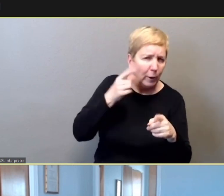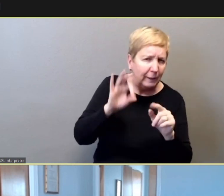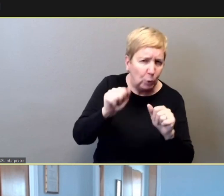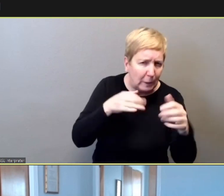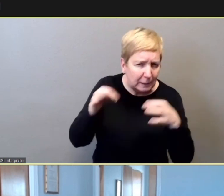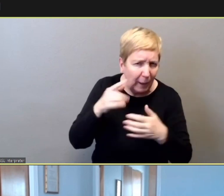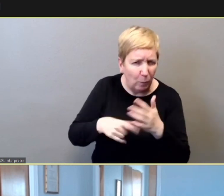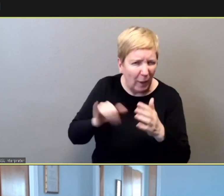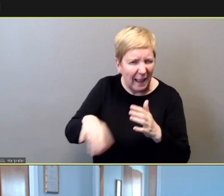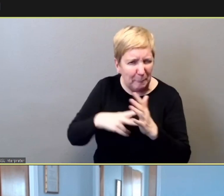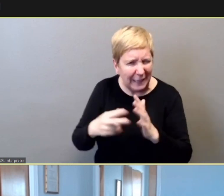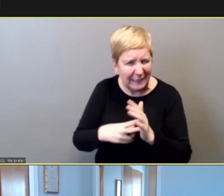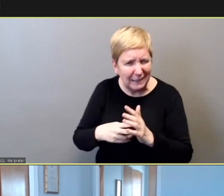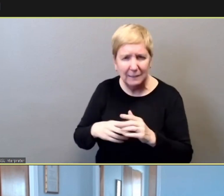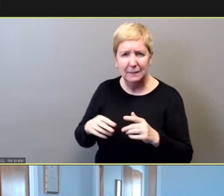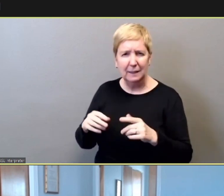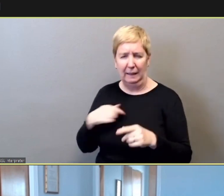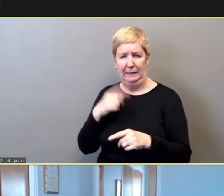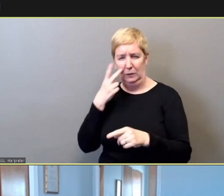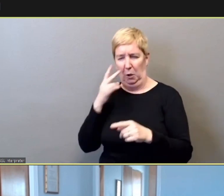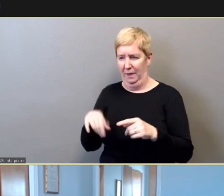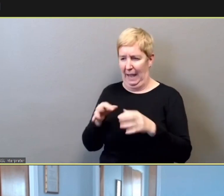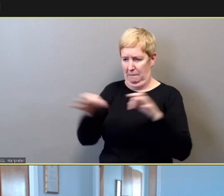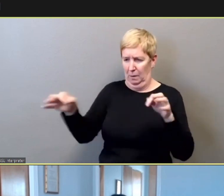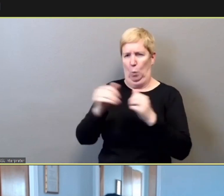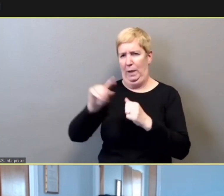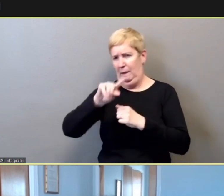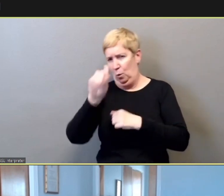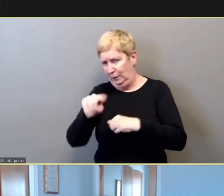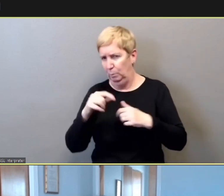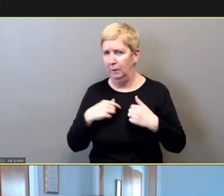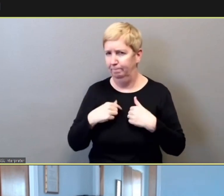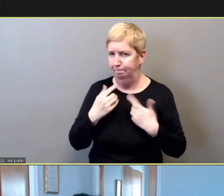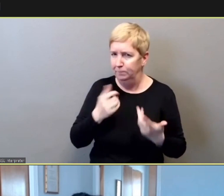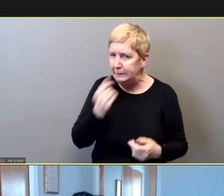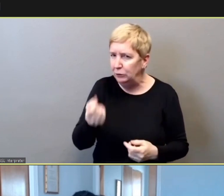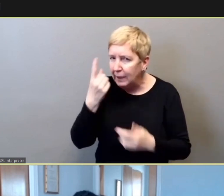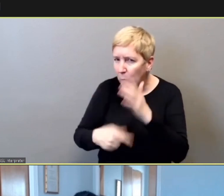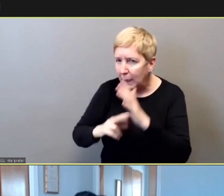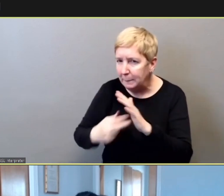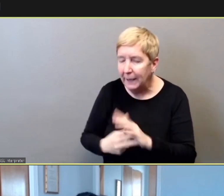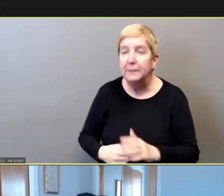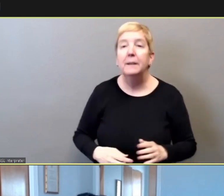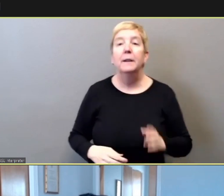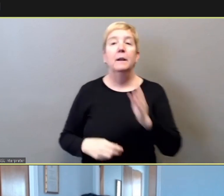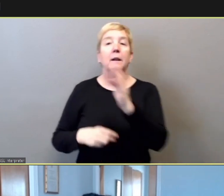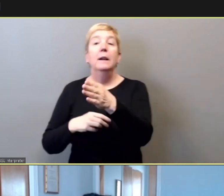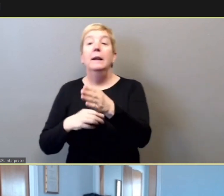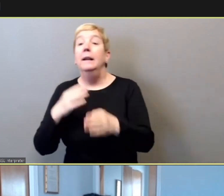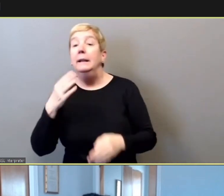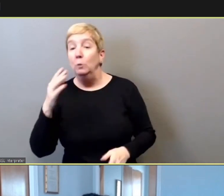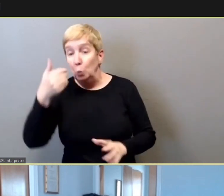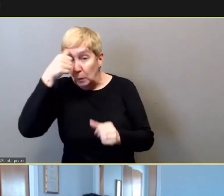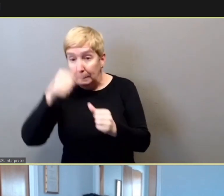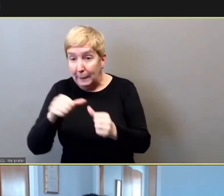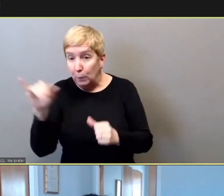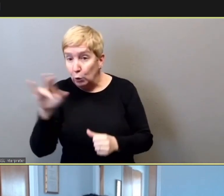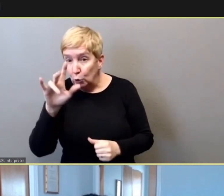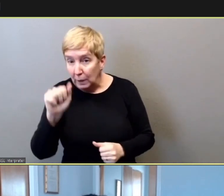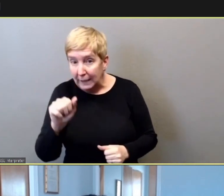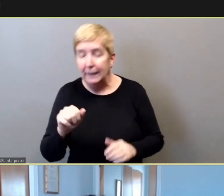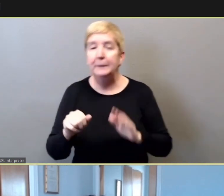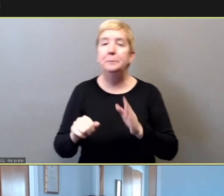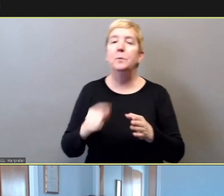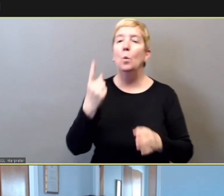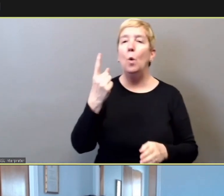to. Thank you so much. Okay, yeah, thank you. Keep in mind, Julia, I appreciate your question, that we actually, one of the